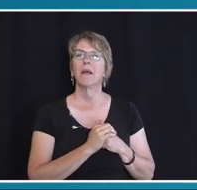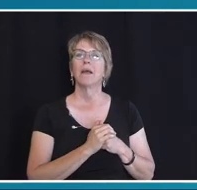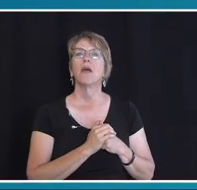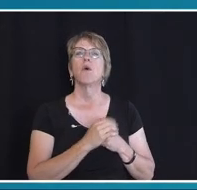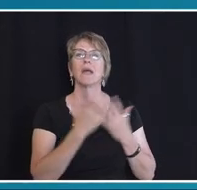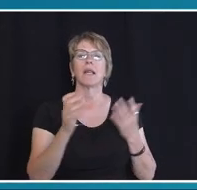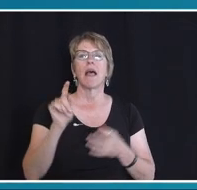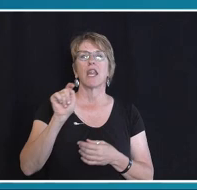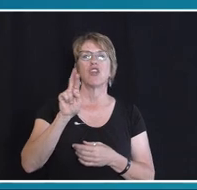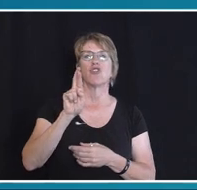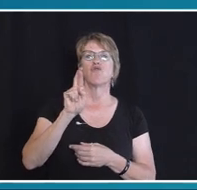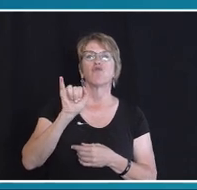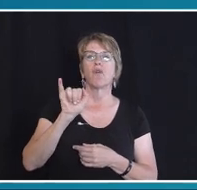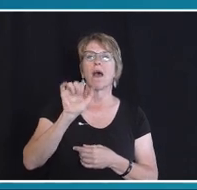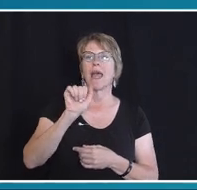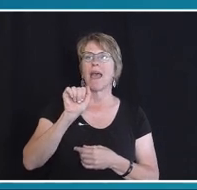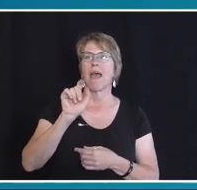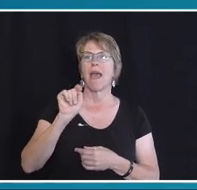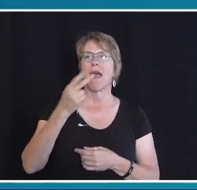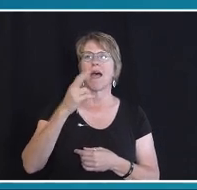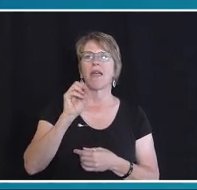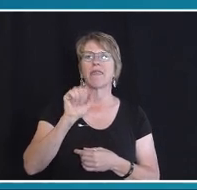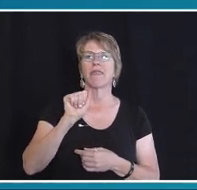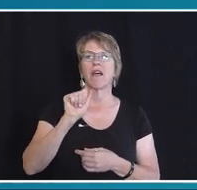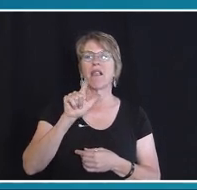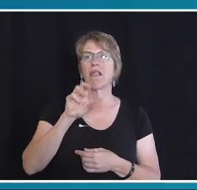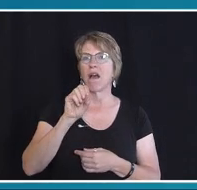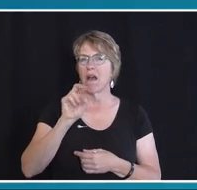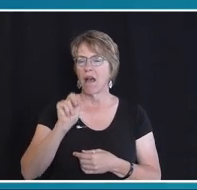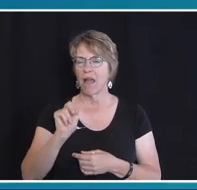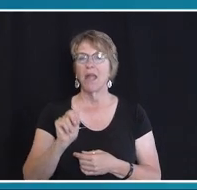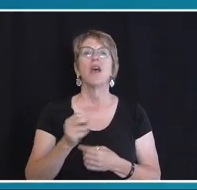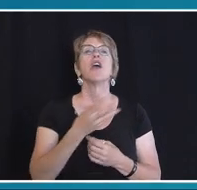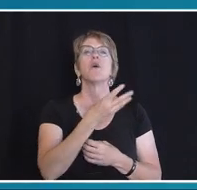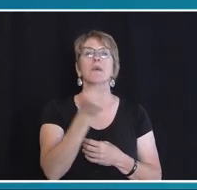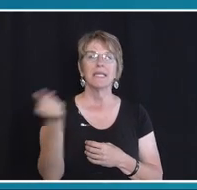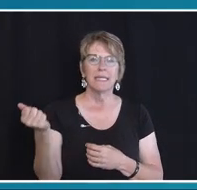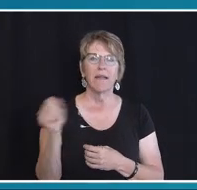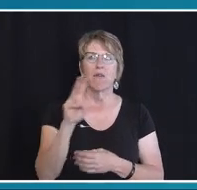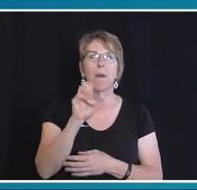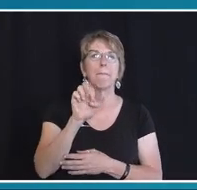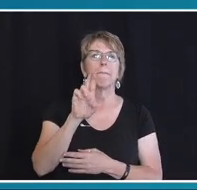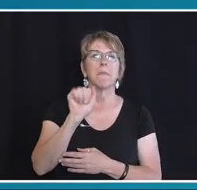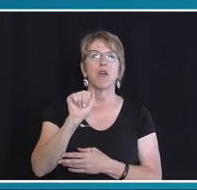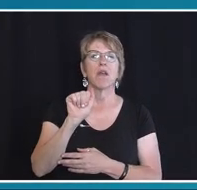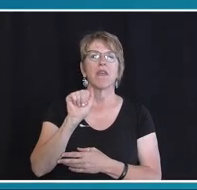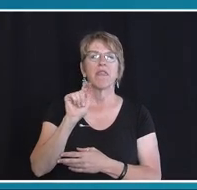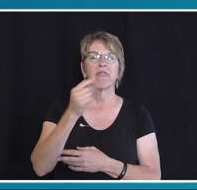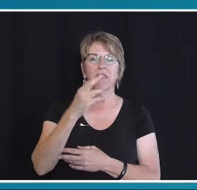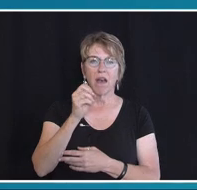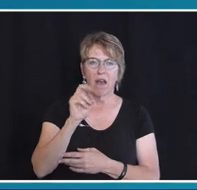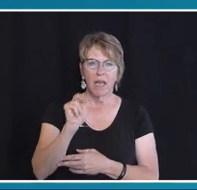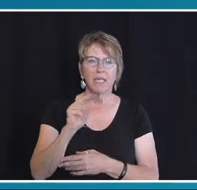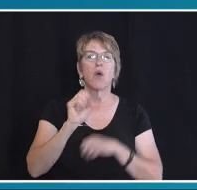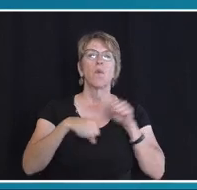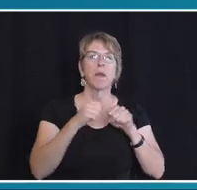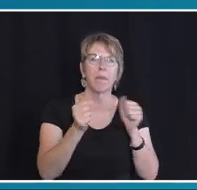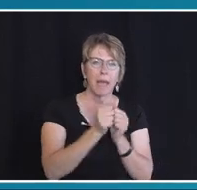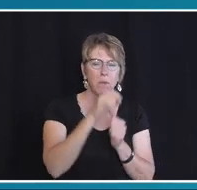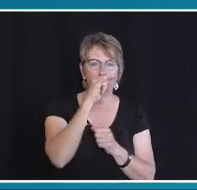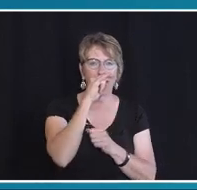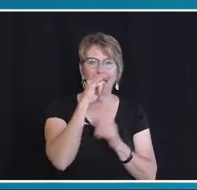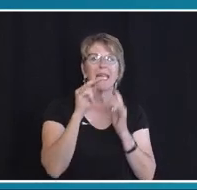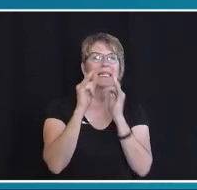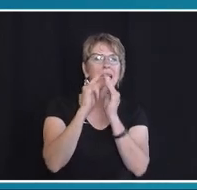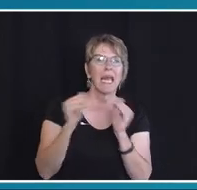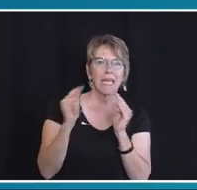triathlon events together. We've done several marathons. We bike with our kids. We ski with our kids. We do a lot of camping around the